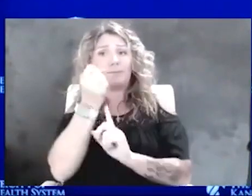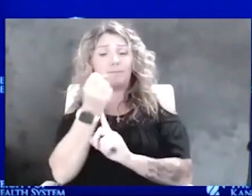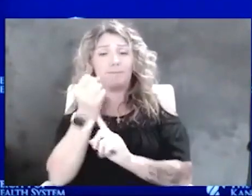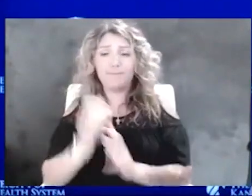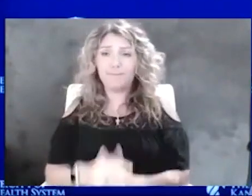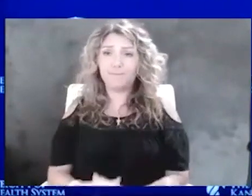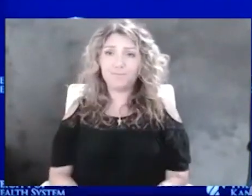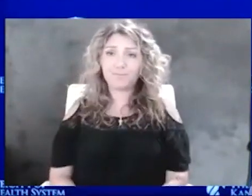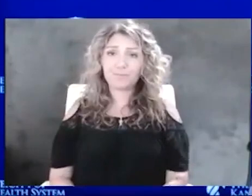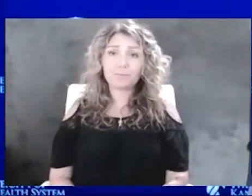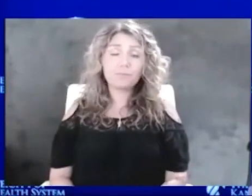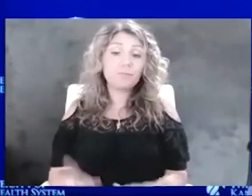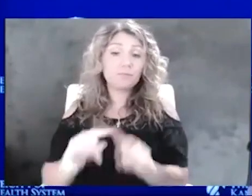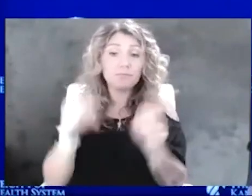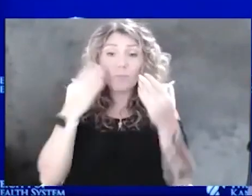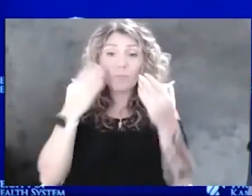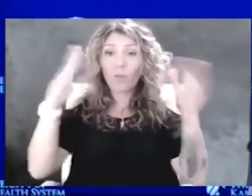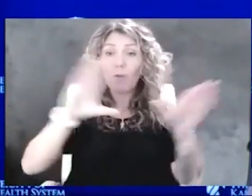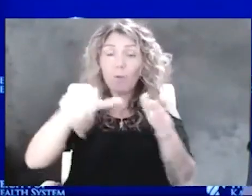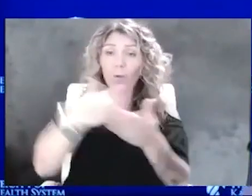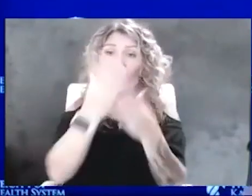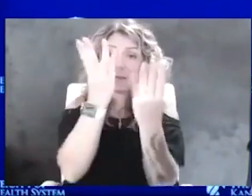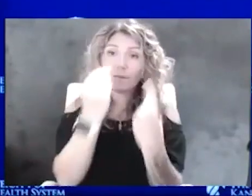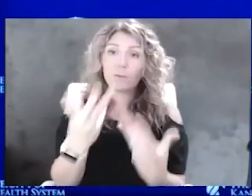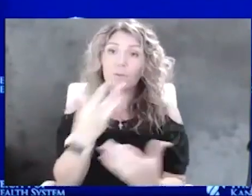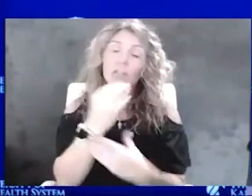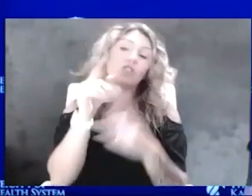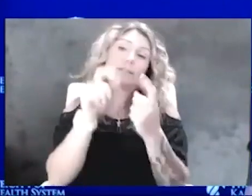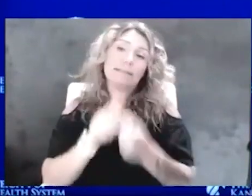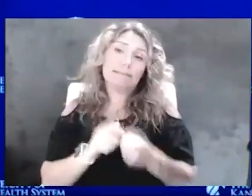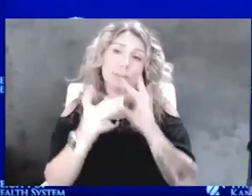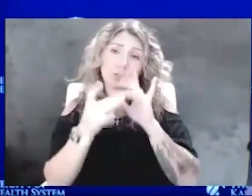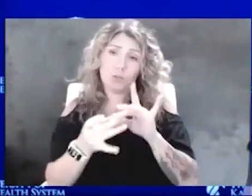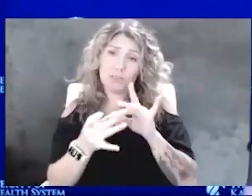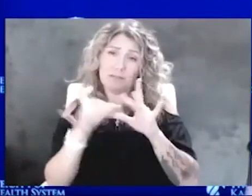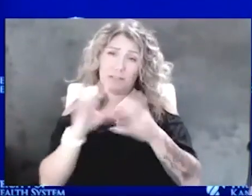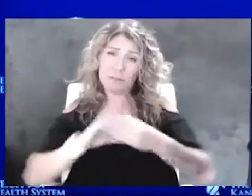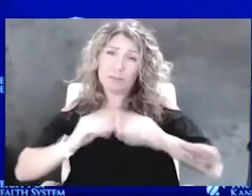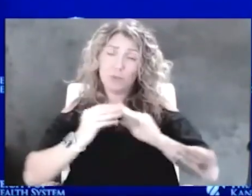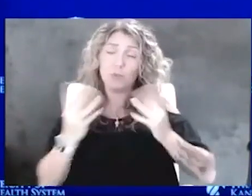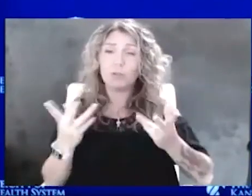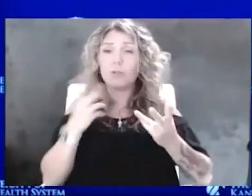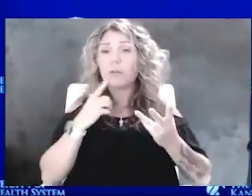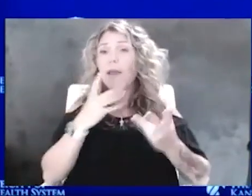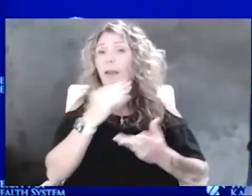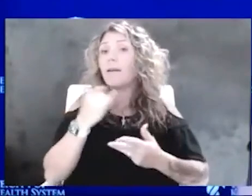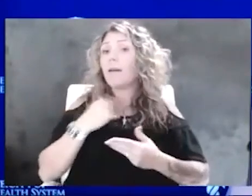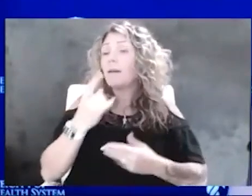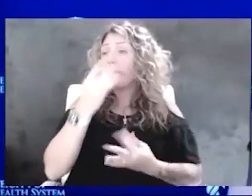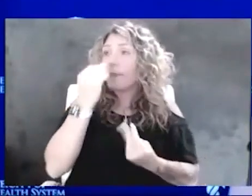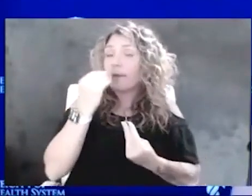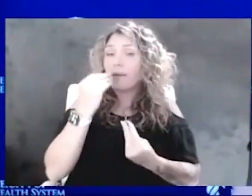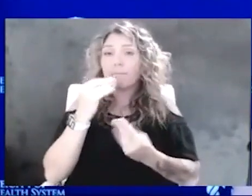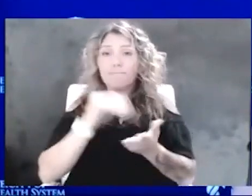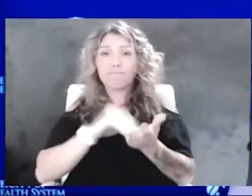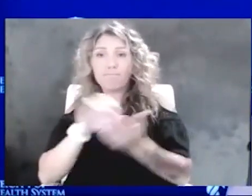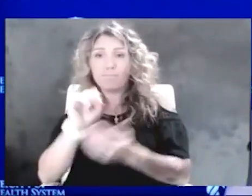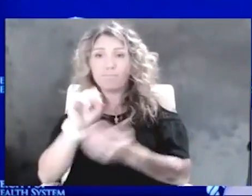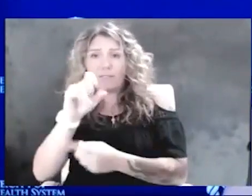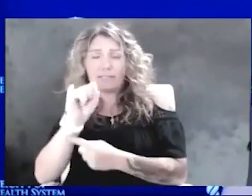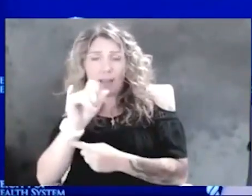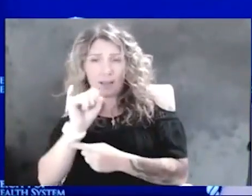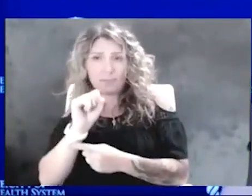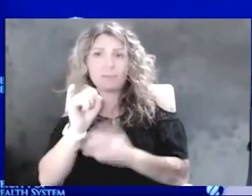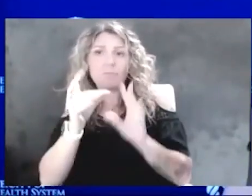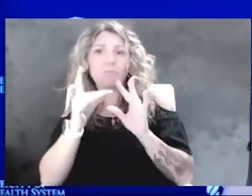know all of that information in detail. So, and I think that, as Dr. Stites mentioned, the surgical mask, but also the cloth masks have been